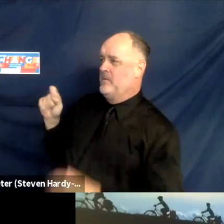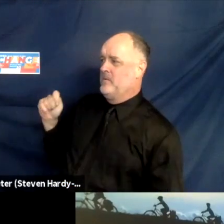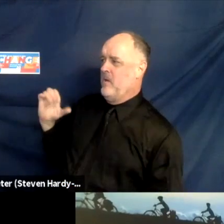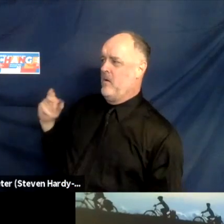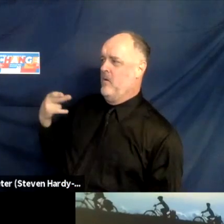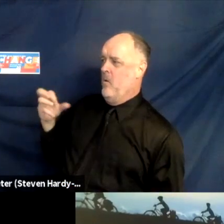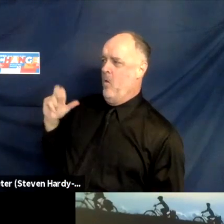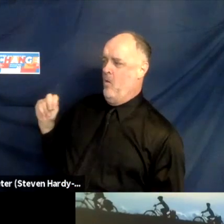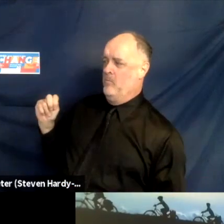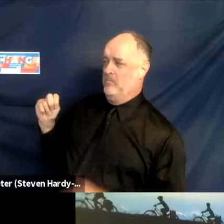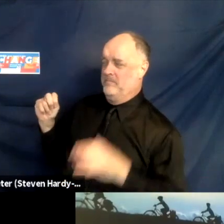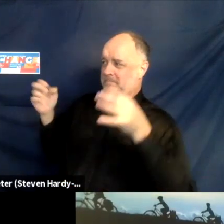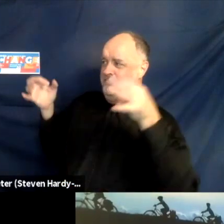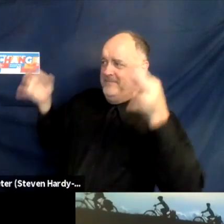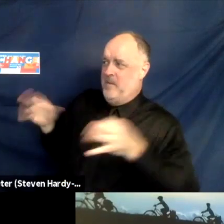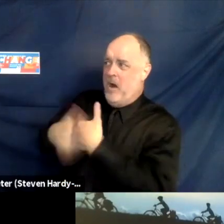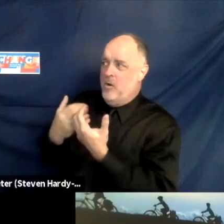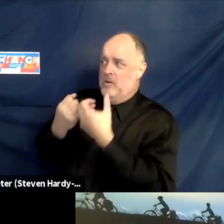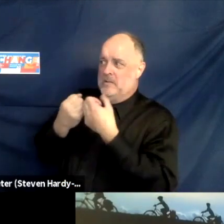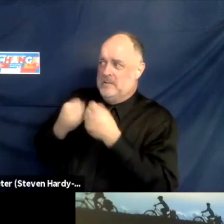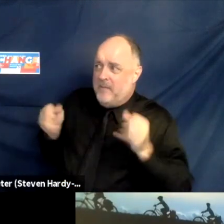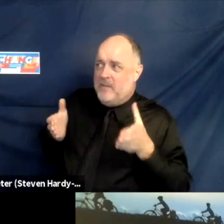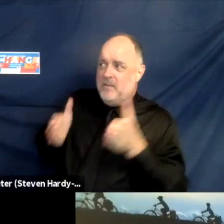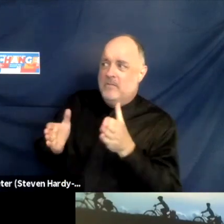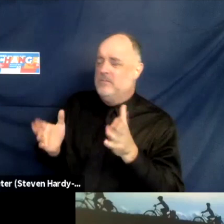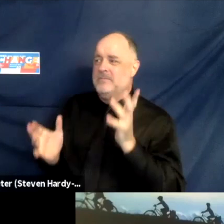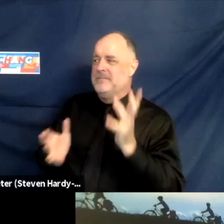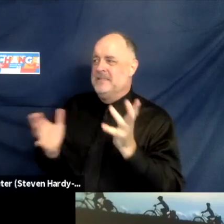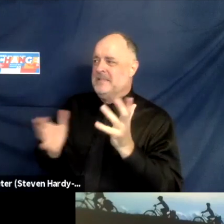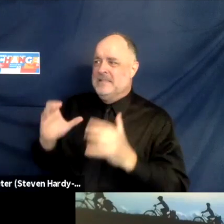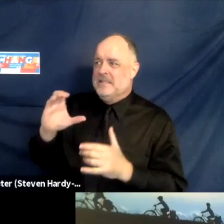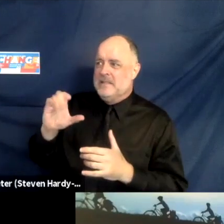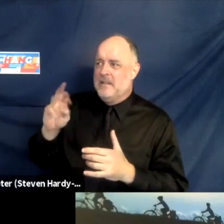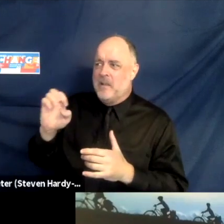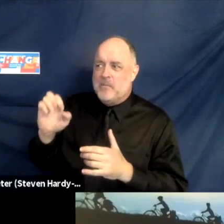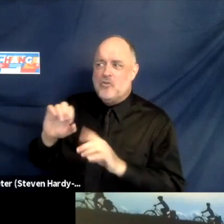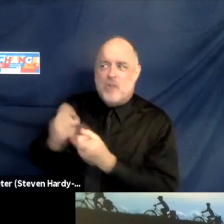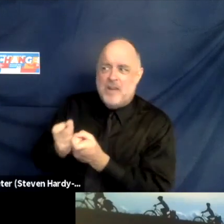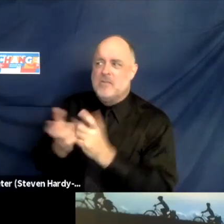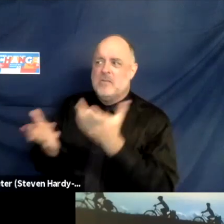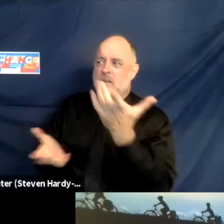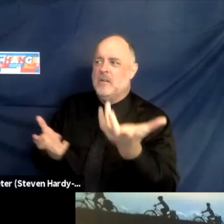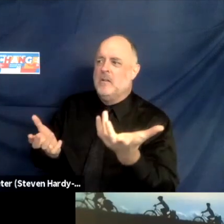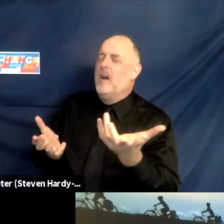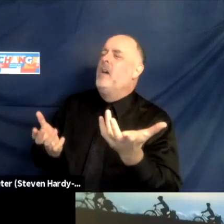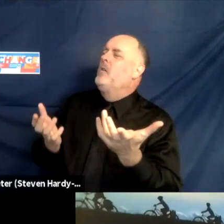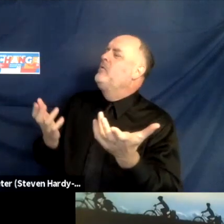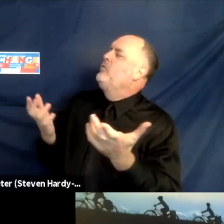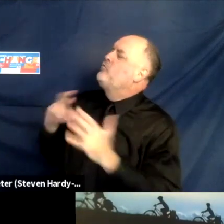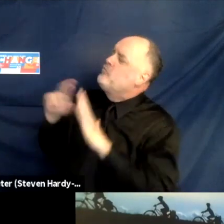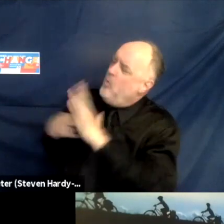referenced climate change, saying those issues are not directly related to road safety. What role do you see transportation in addressing climate